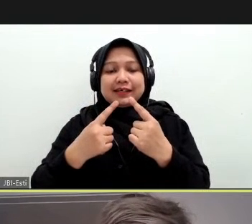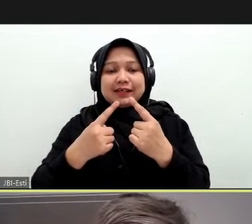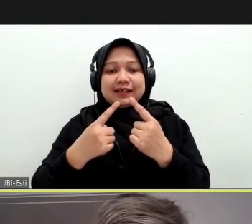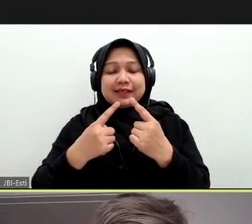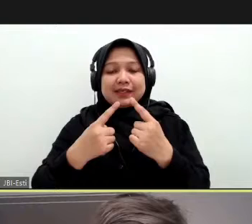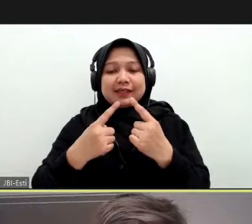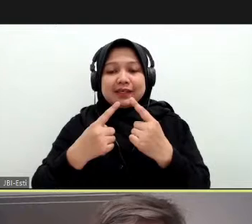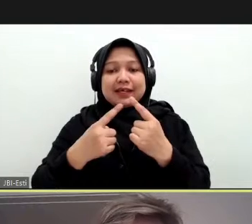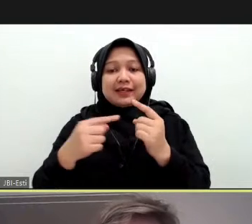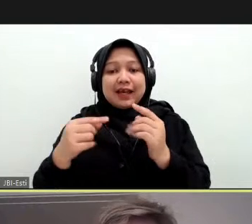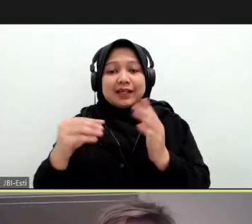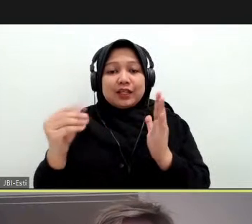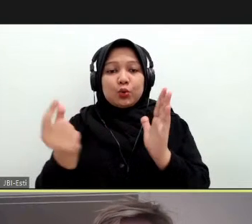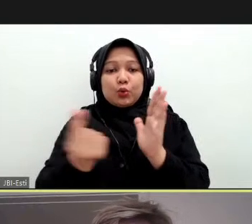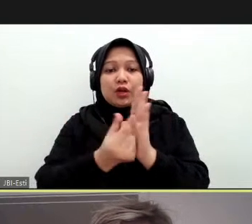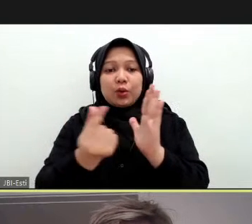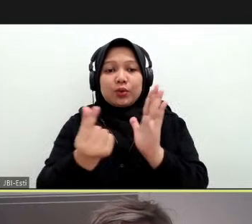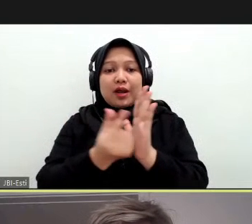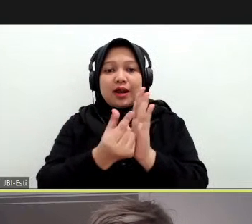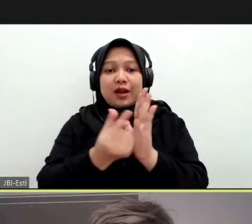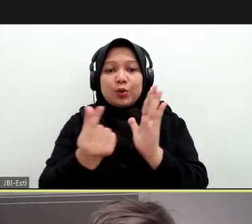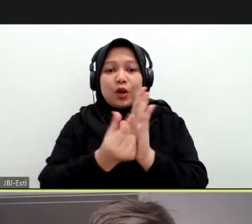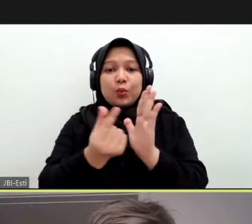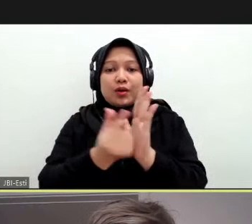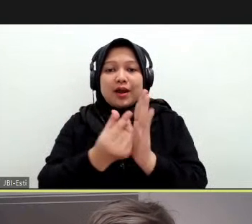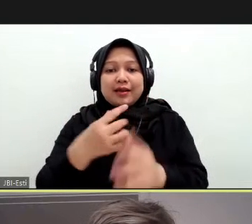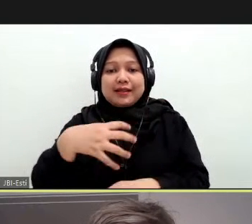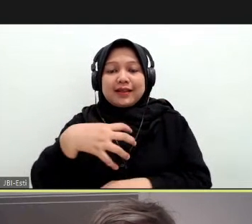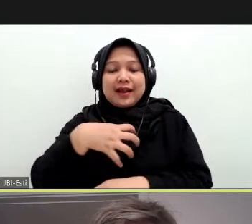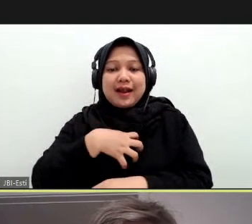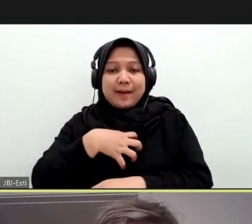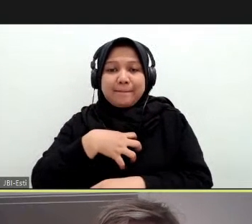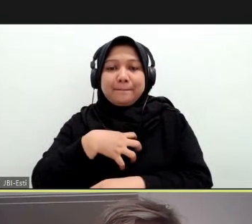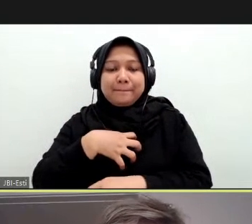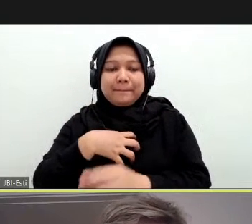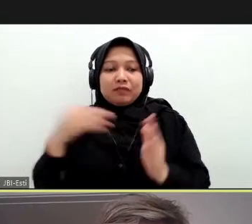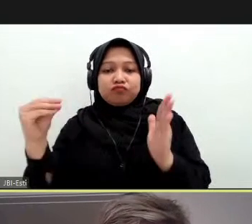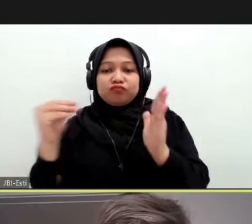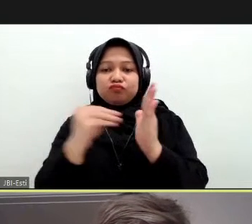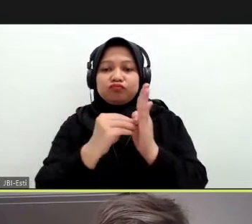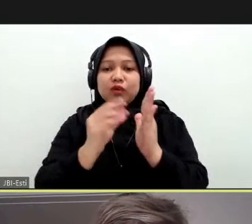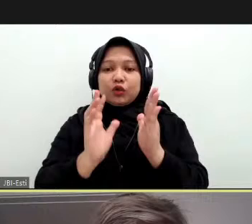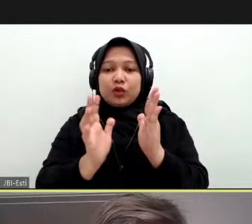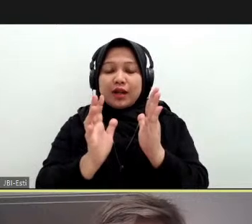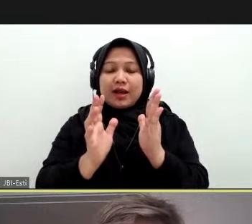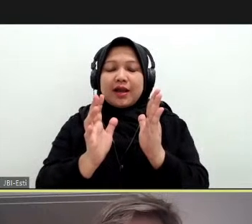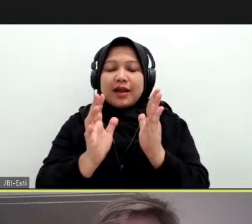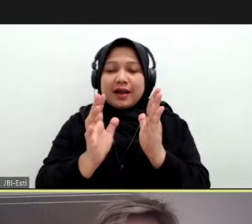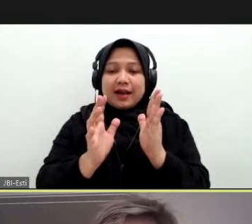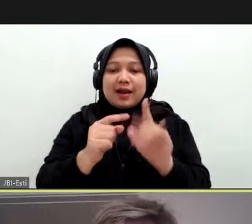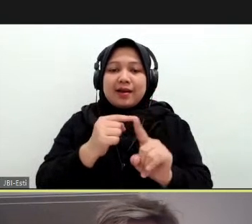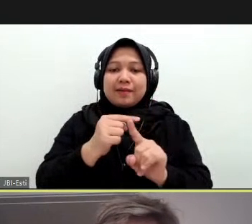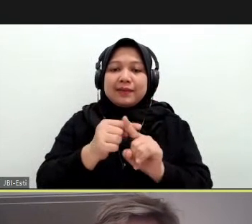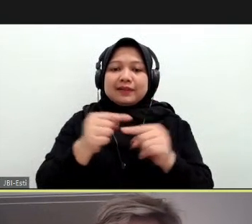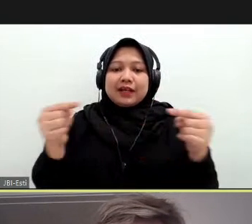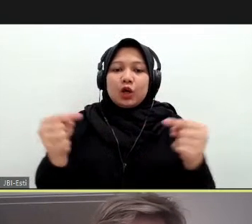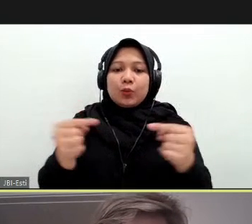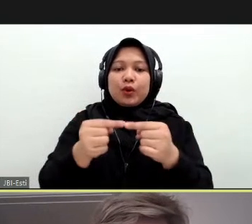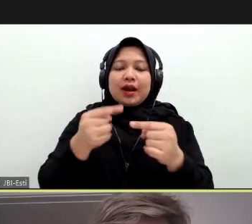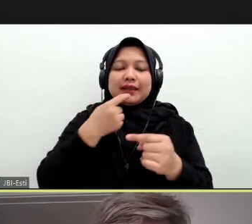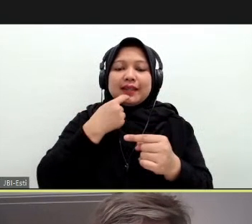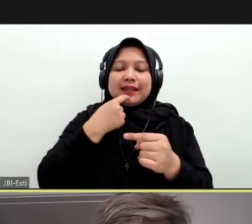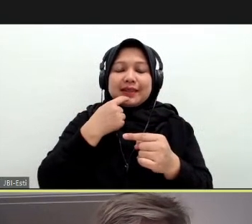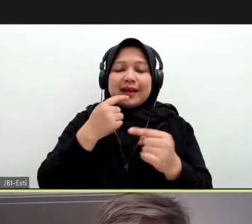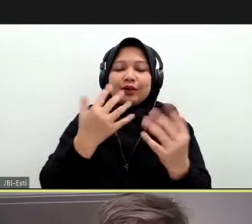and fundamental freedoms were related to the misuse of counterterrorism laws and policies or other